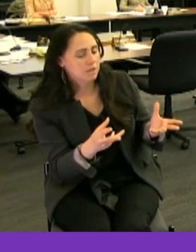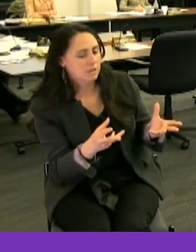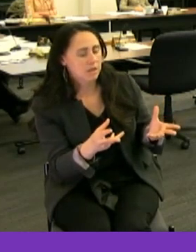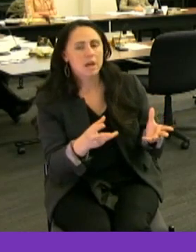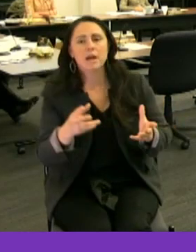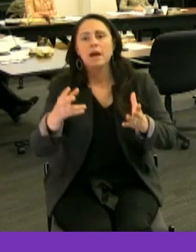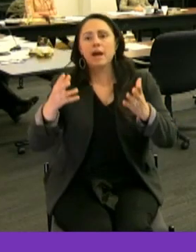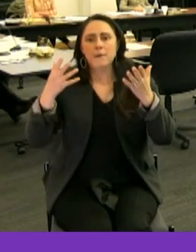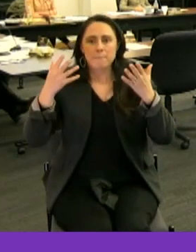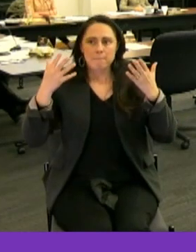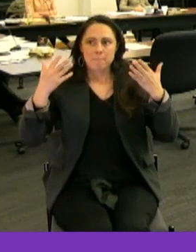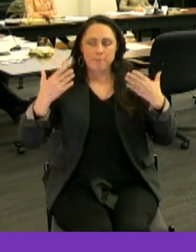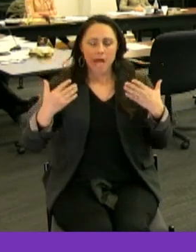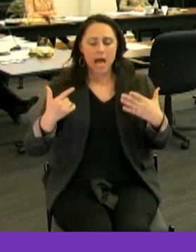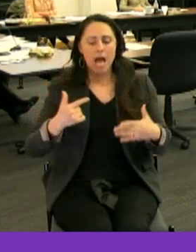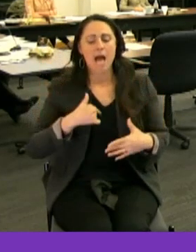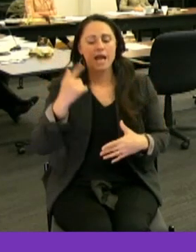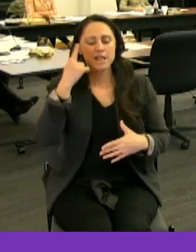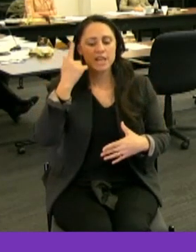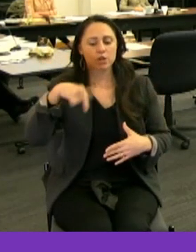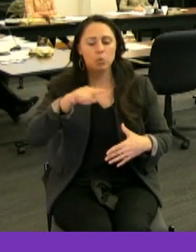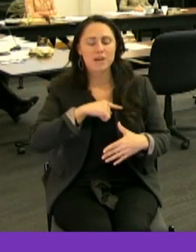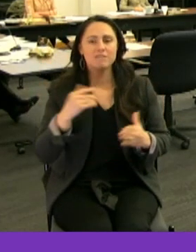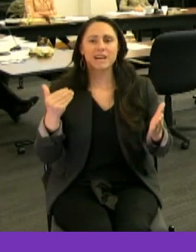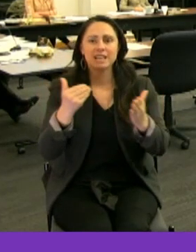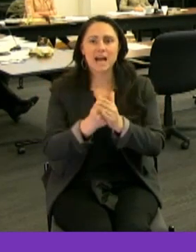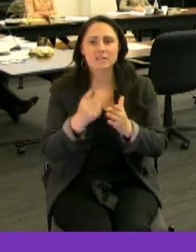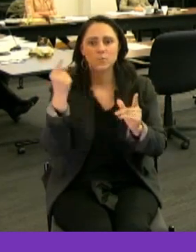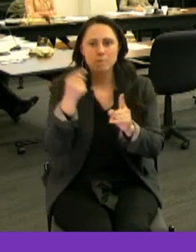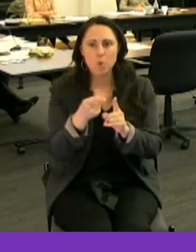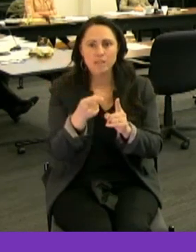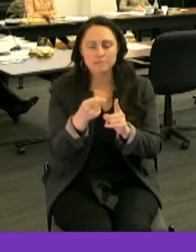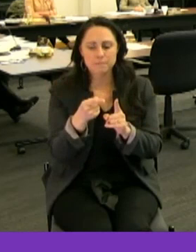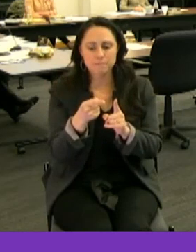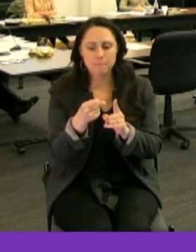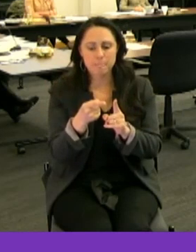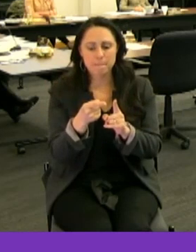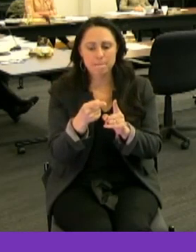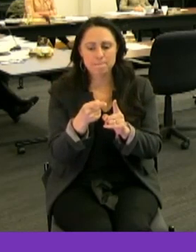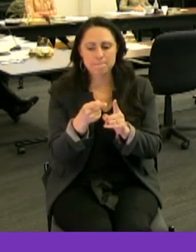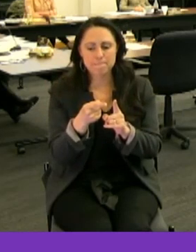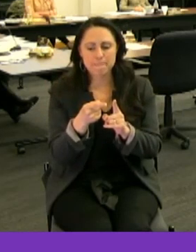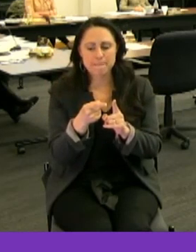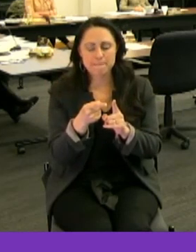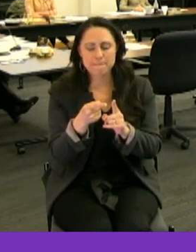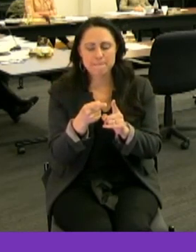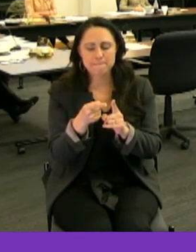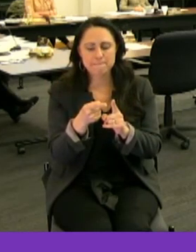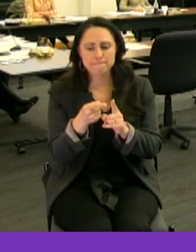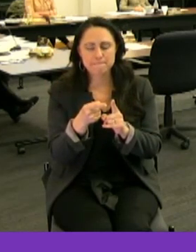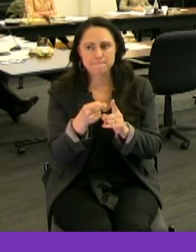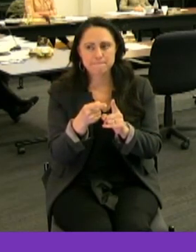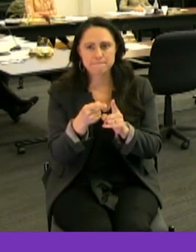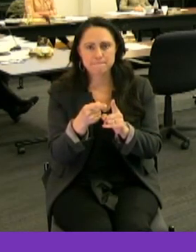I think we've got to the point here. Dr. Farmer. So,